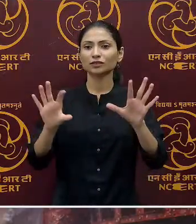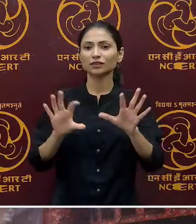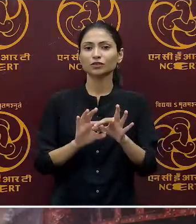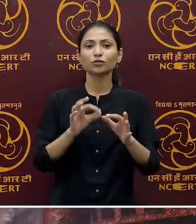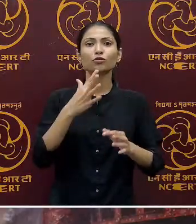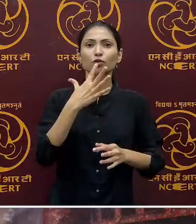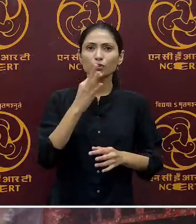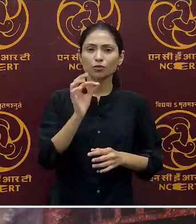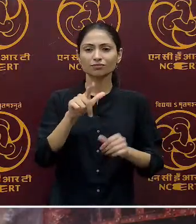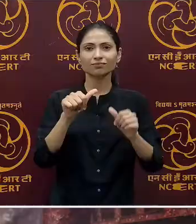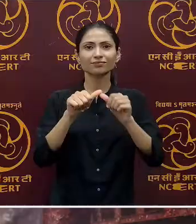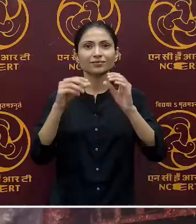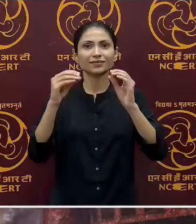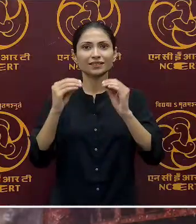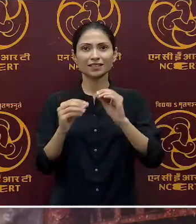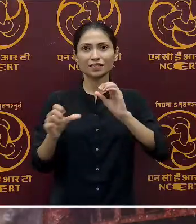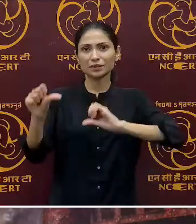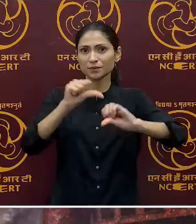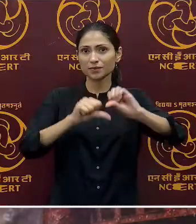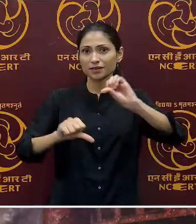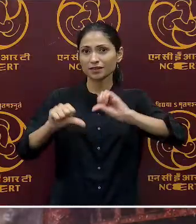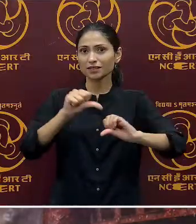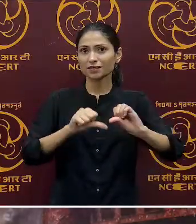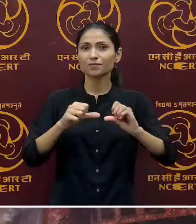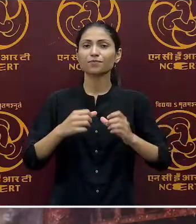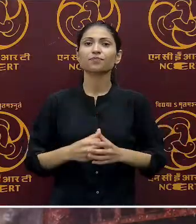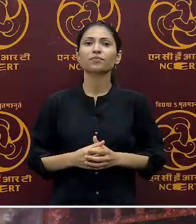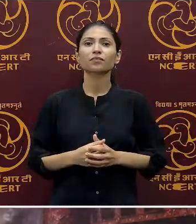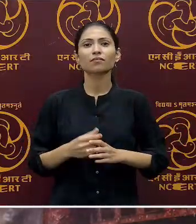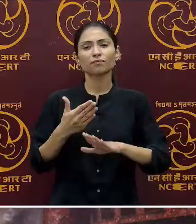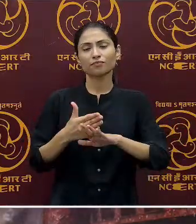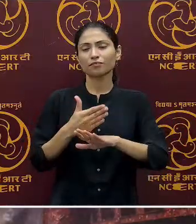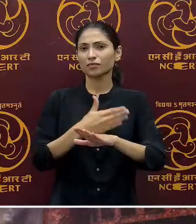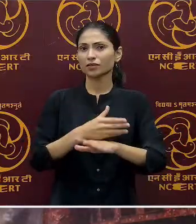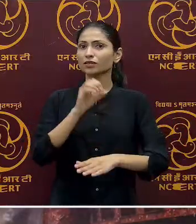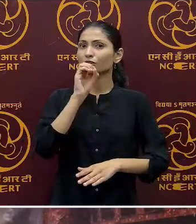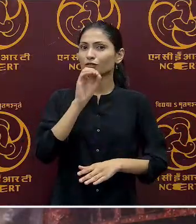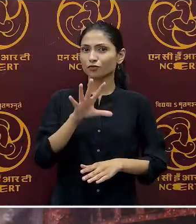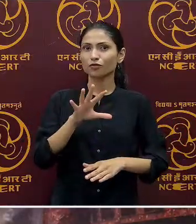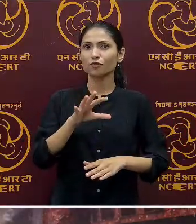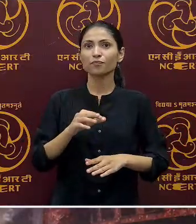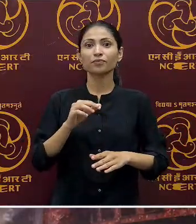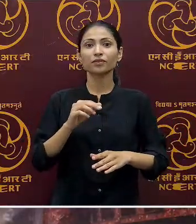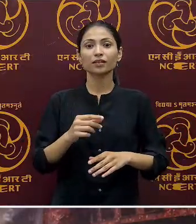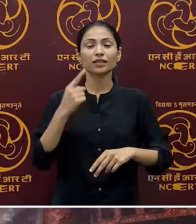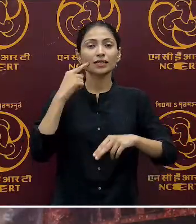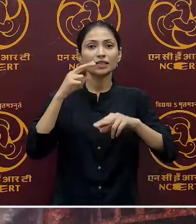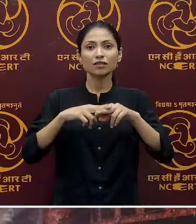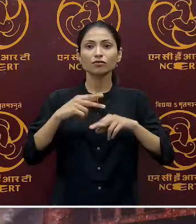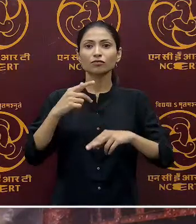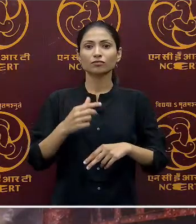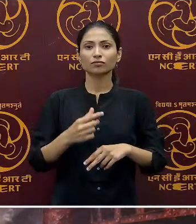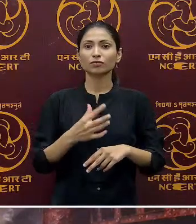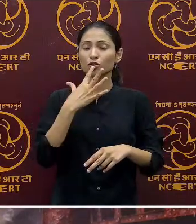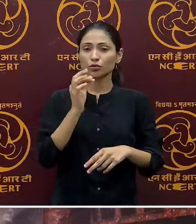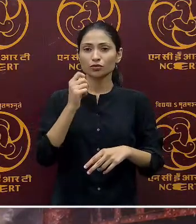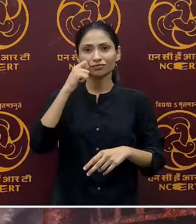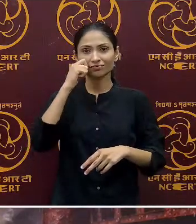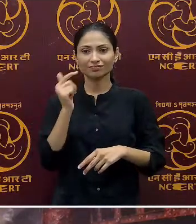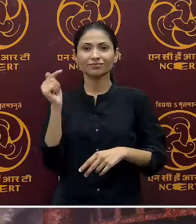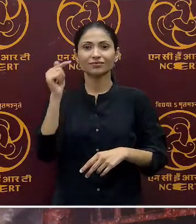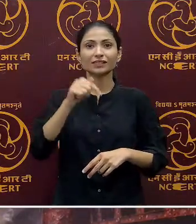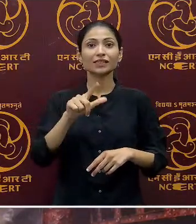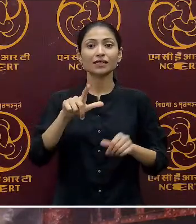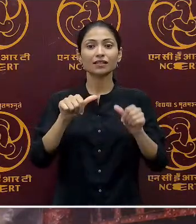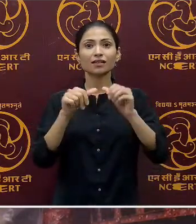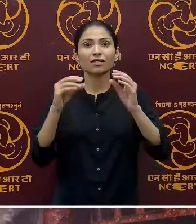I have already mentioned that sometimes doing experiments in real laboratories are very difficult, and as in